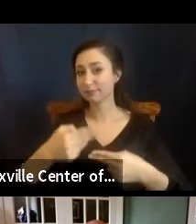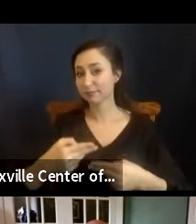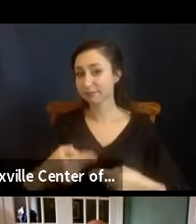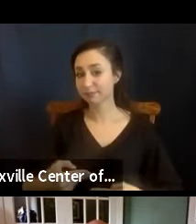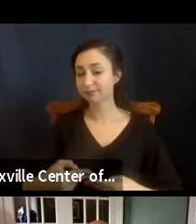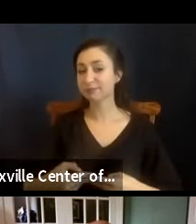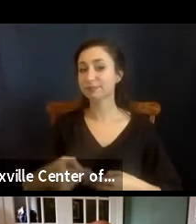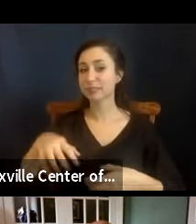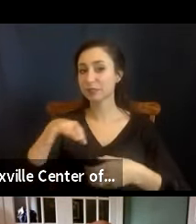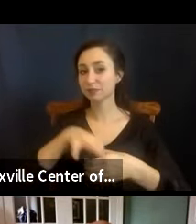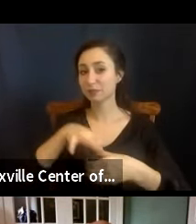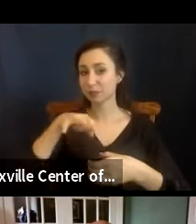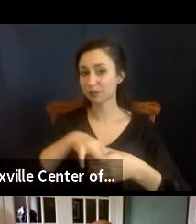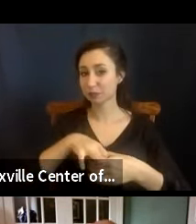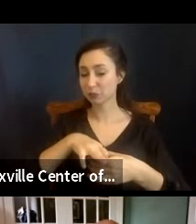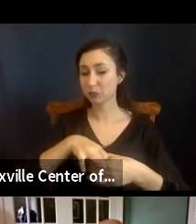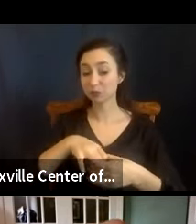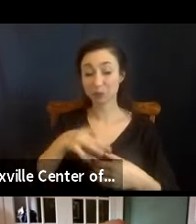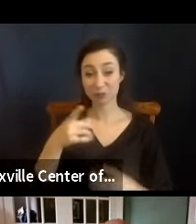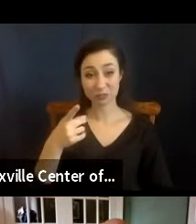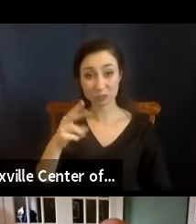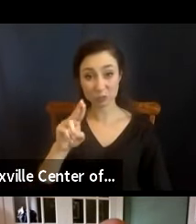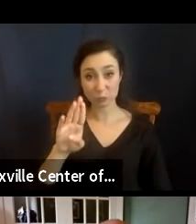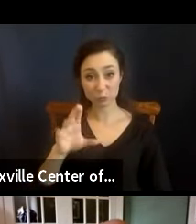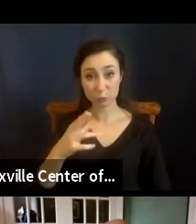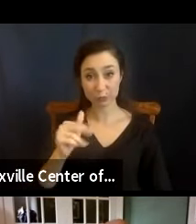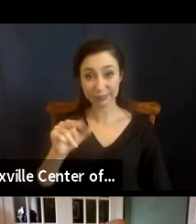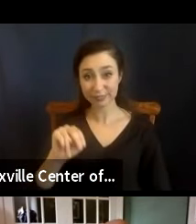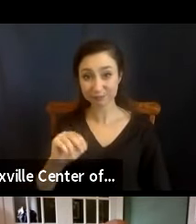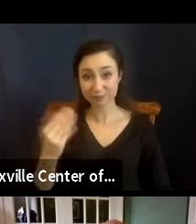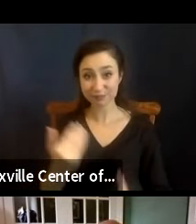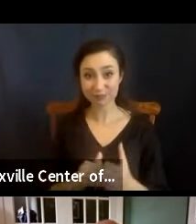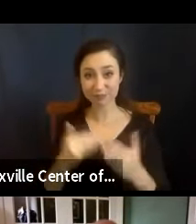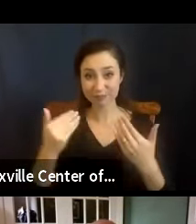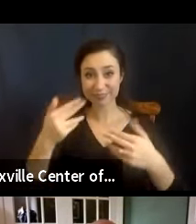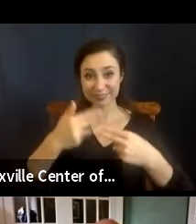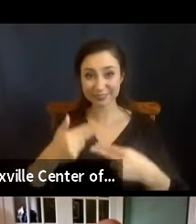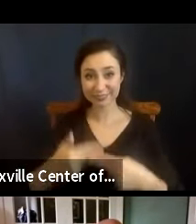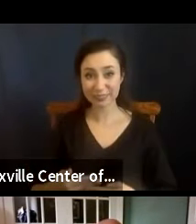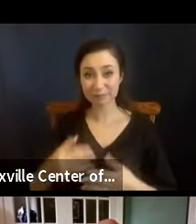call vote on this. So Dr. Buchanan, if you'll lead that roll call vote for us, please.